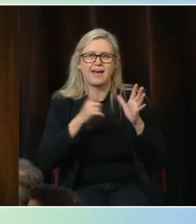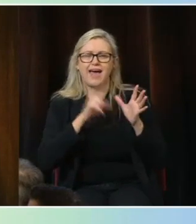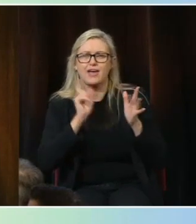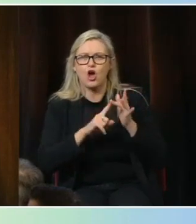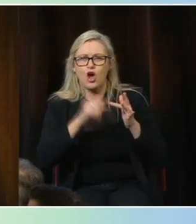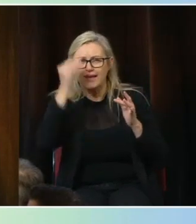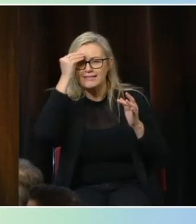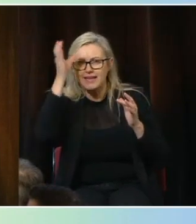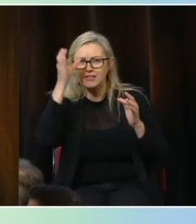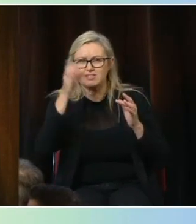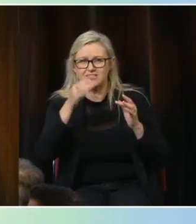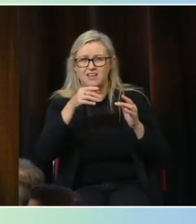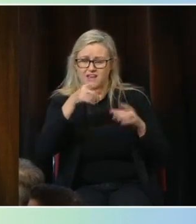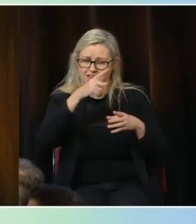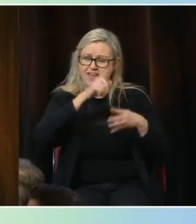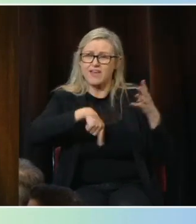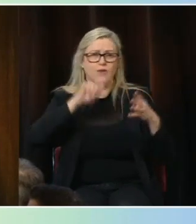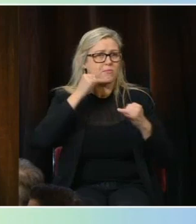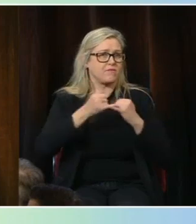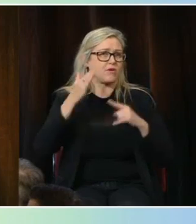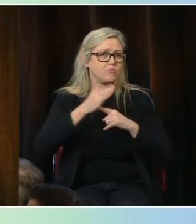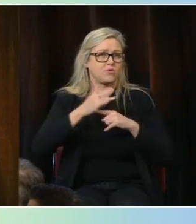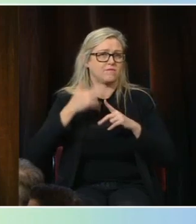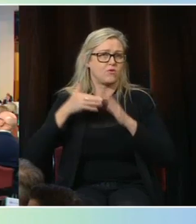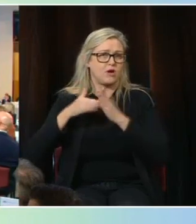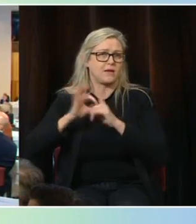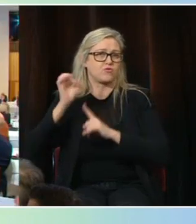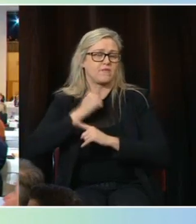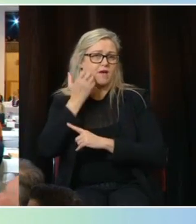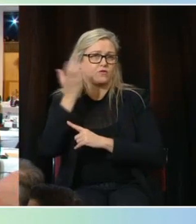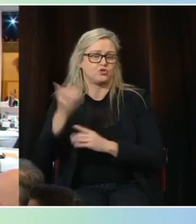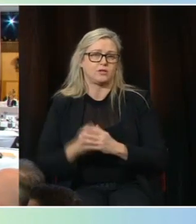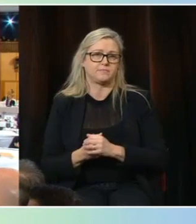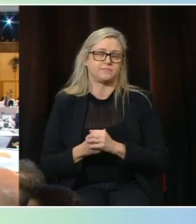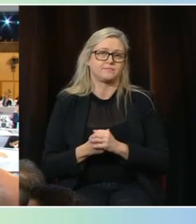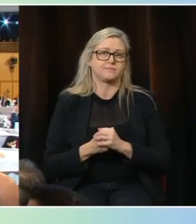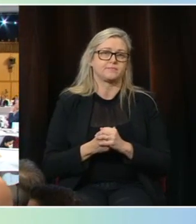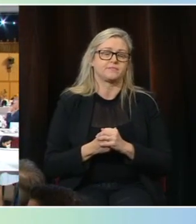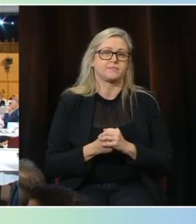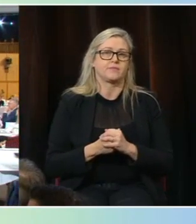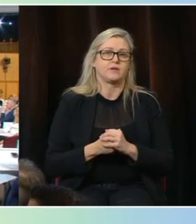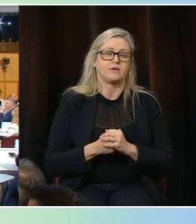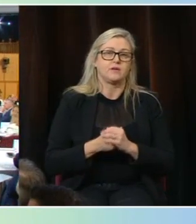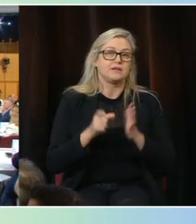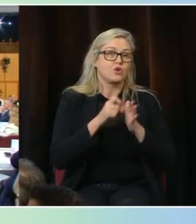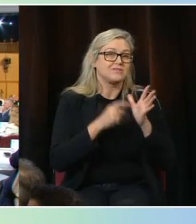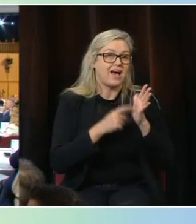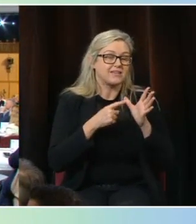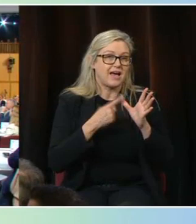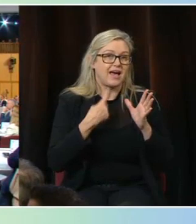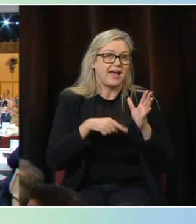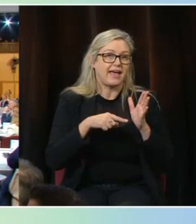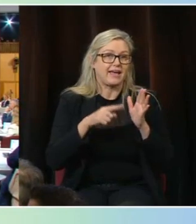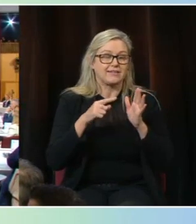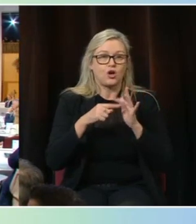in driving process improvements into the future the most common barriers to technology and data adoption identified by